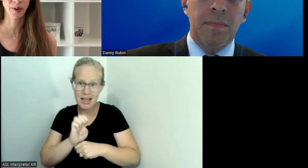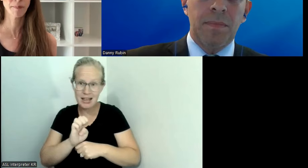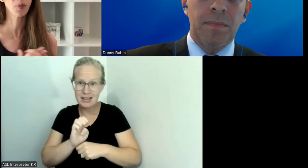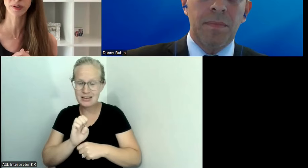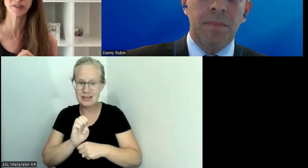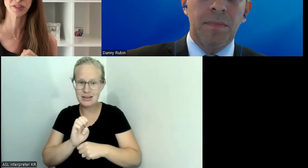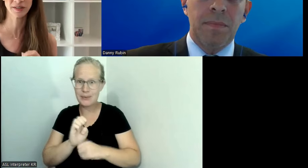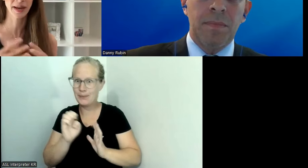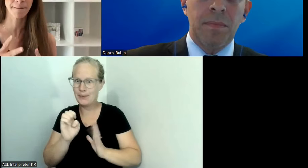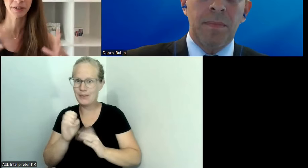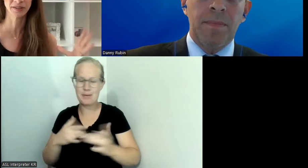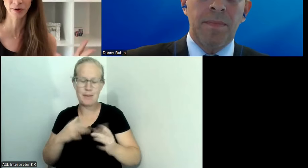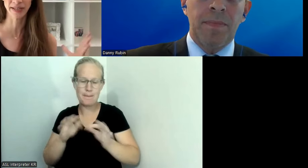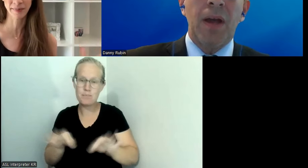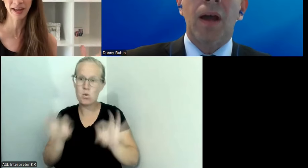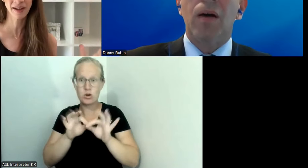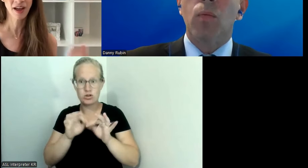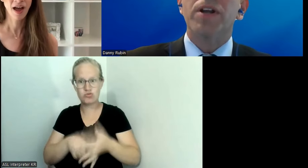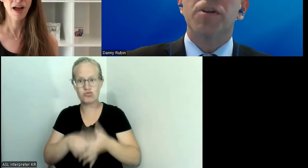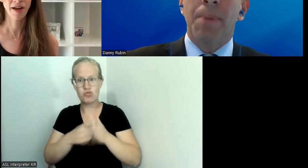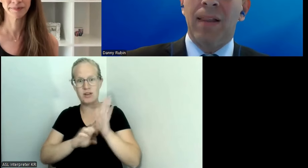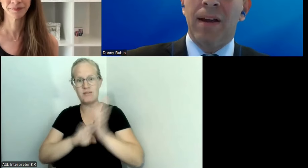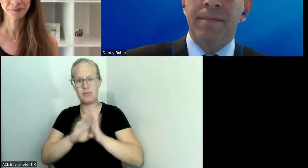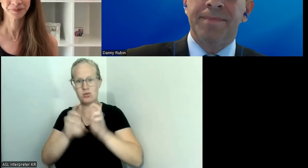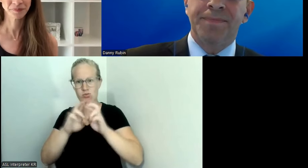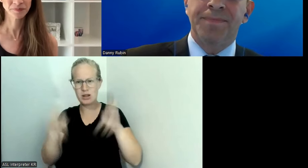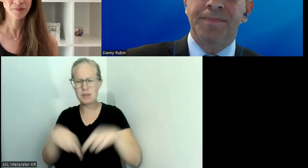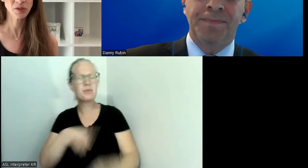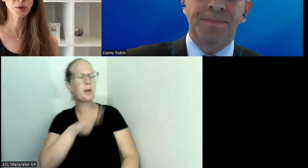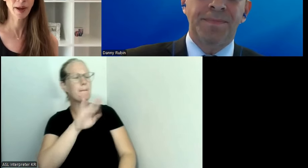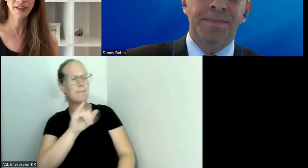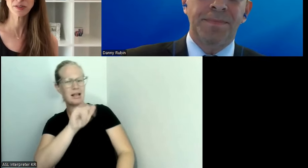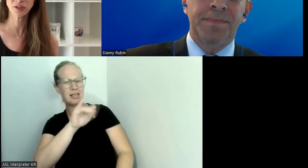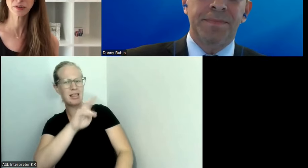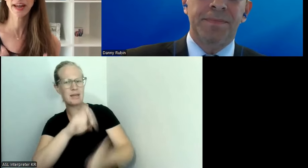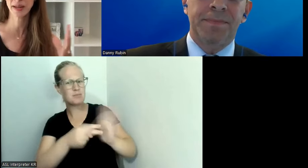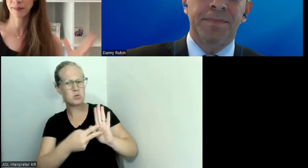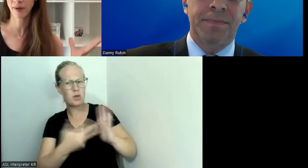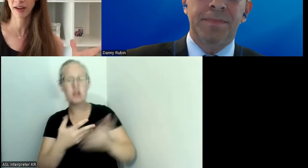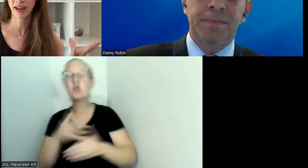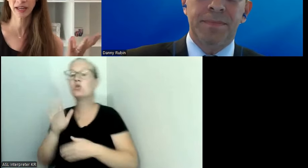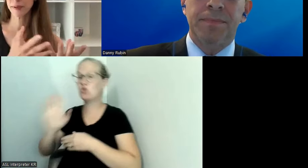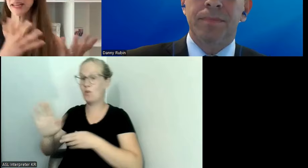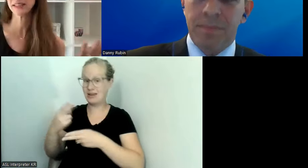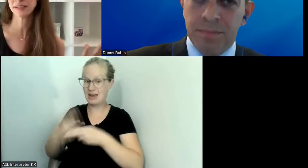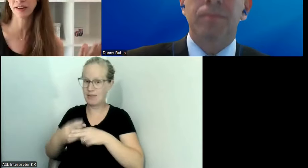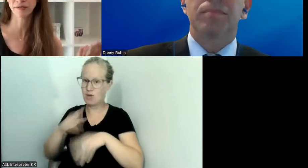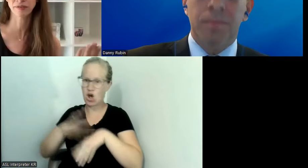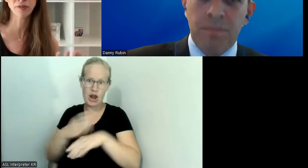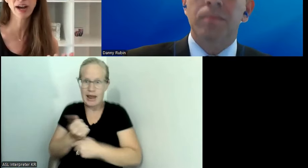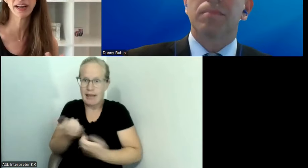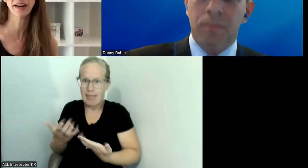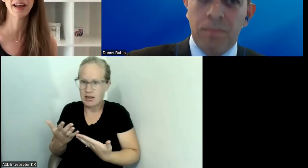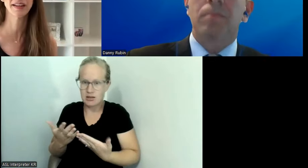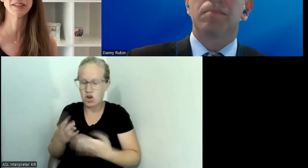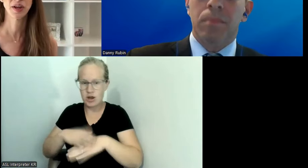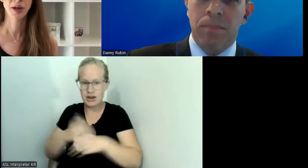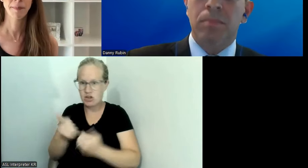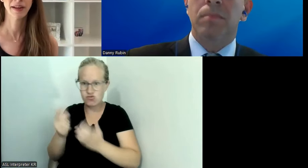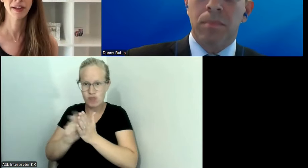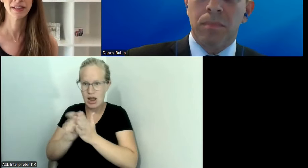so important just to like build a resume. What is a byline? So bylines is your name on any piece of, of writing